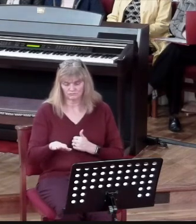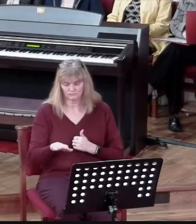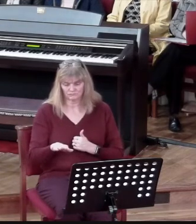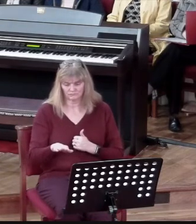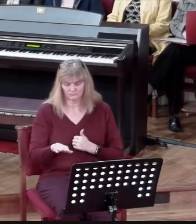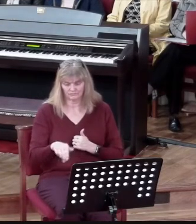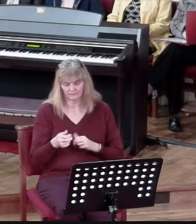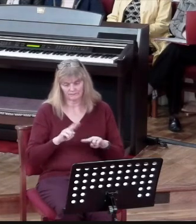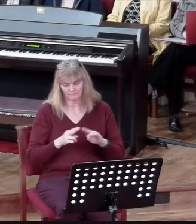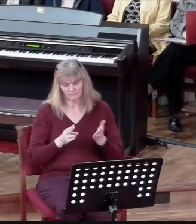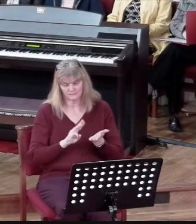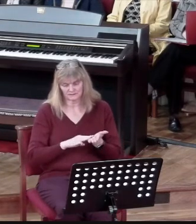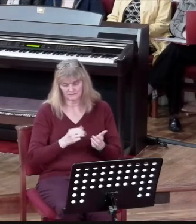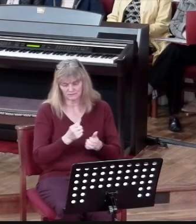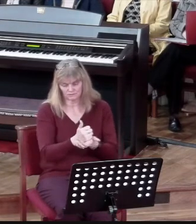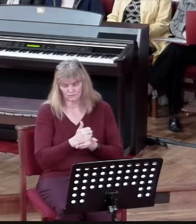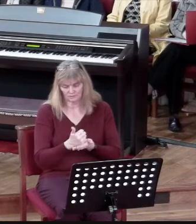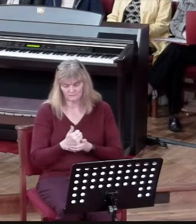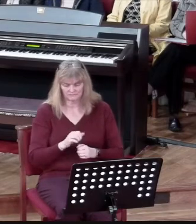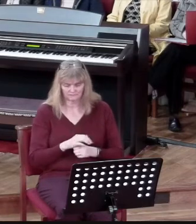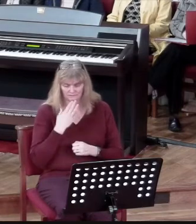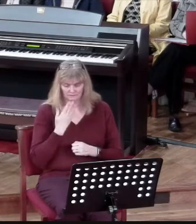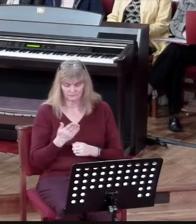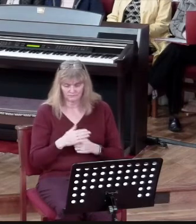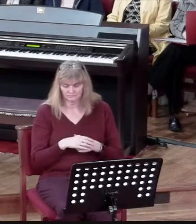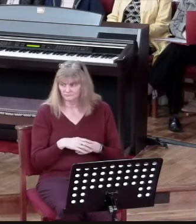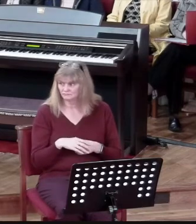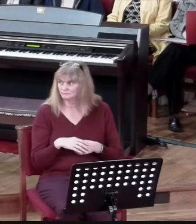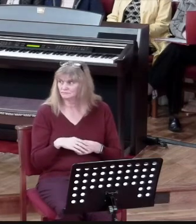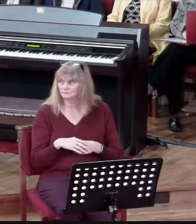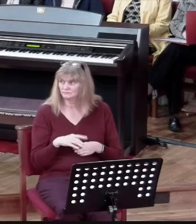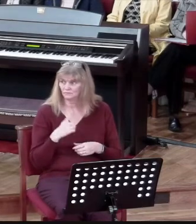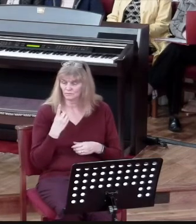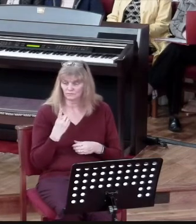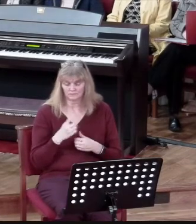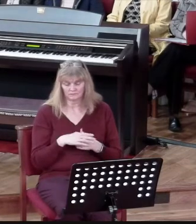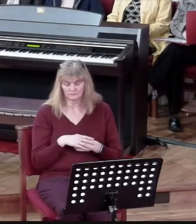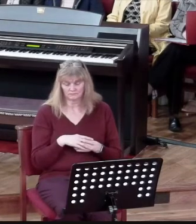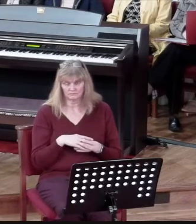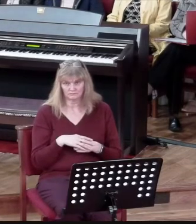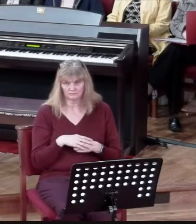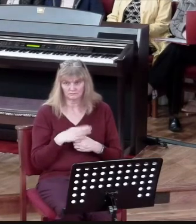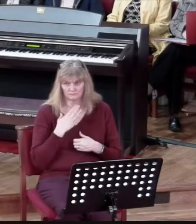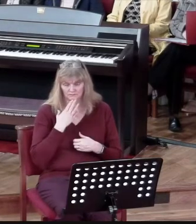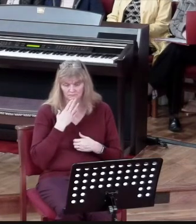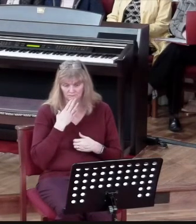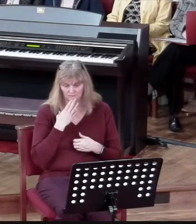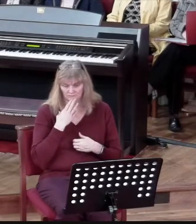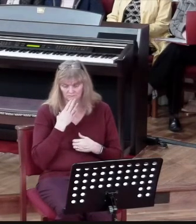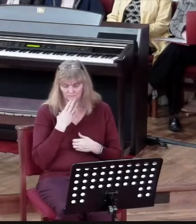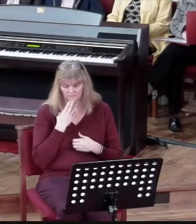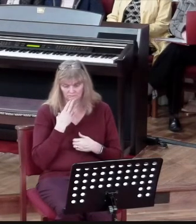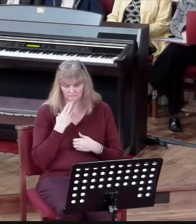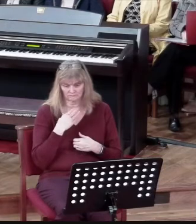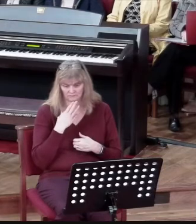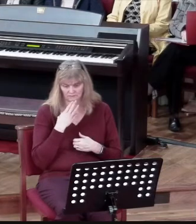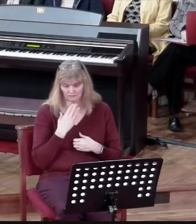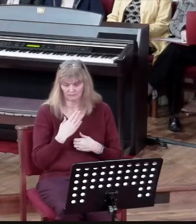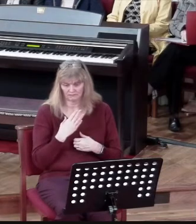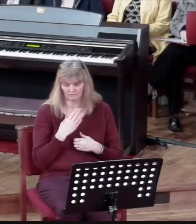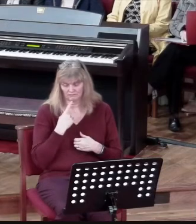children when they come in as well, and the teachers and so on. And one more thing is thank you for all who helped at the community